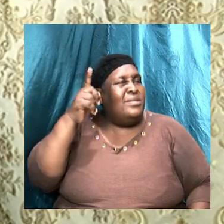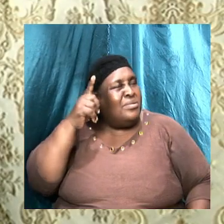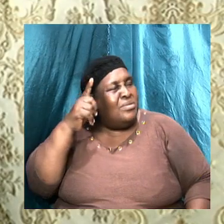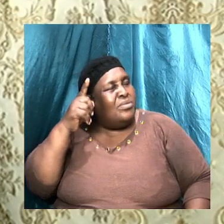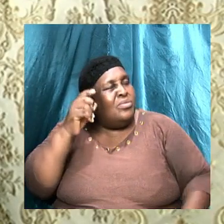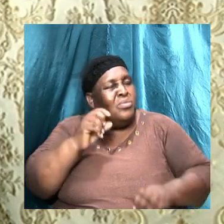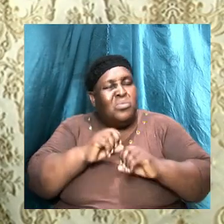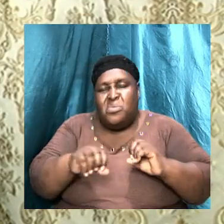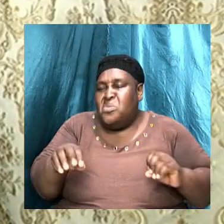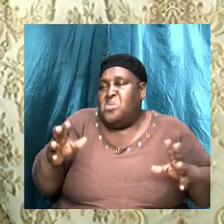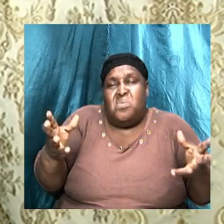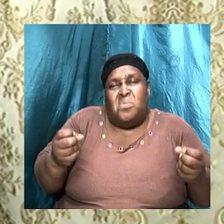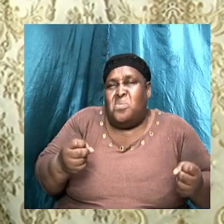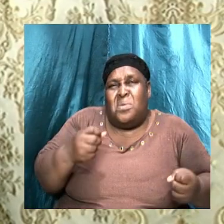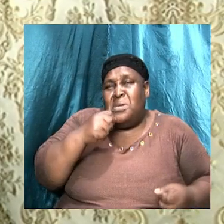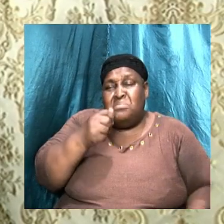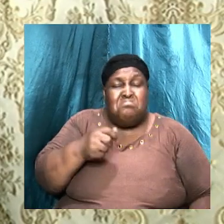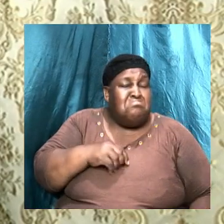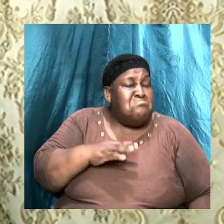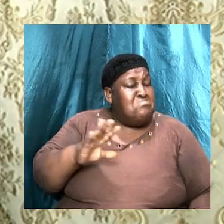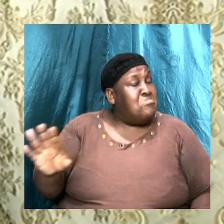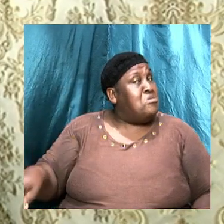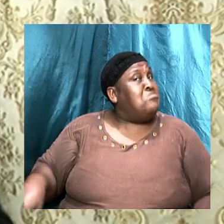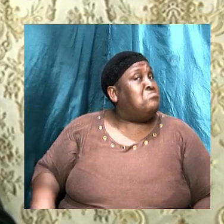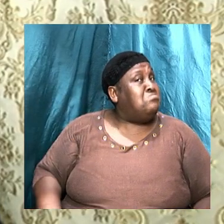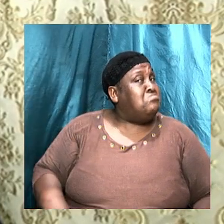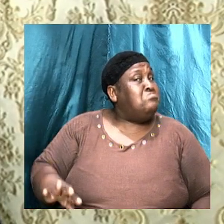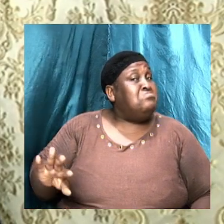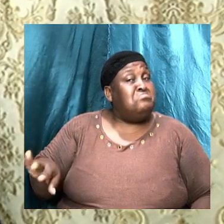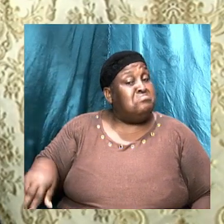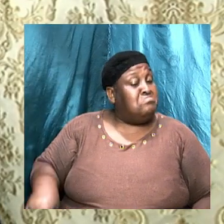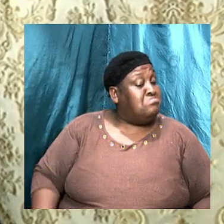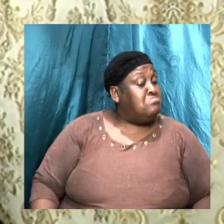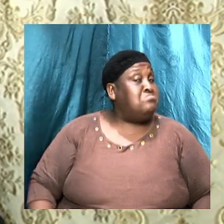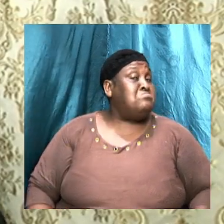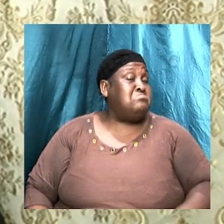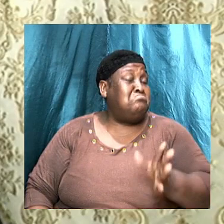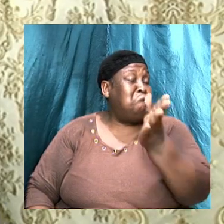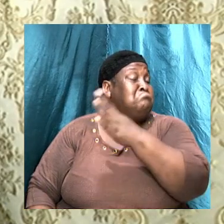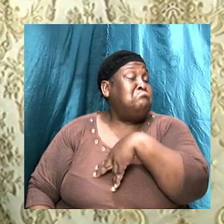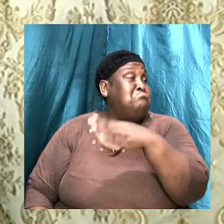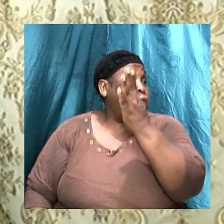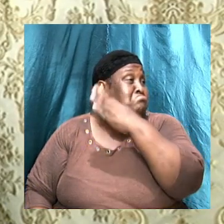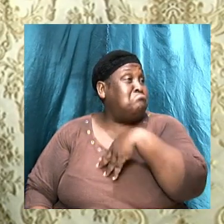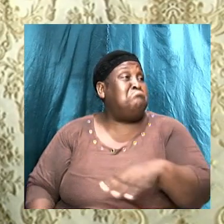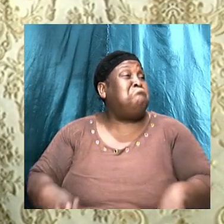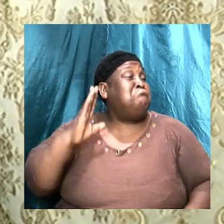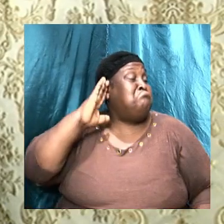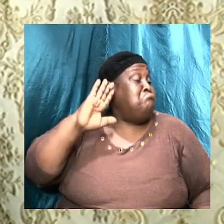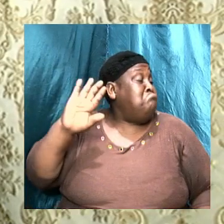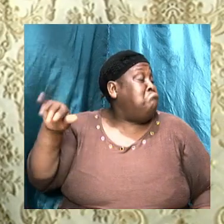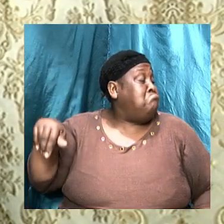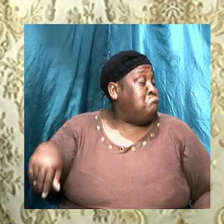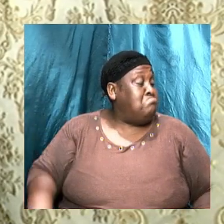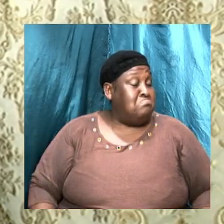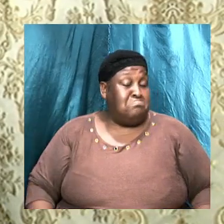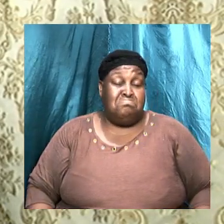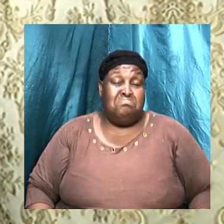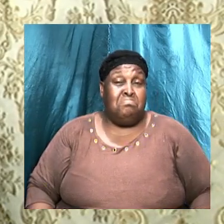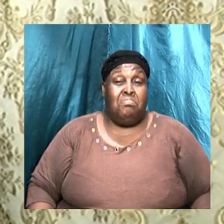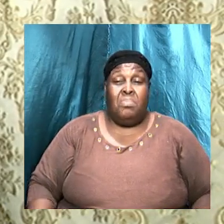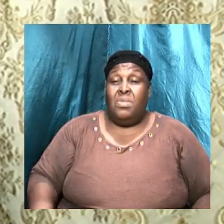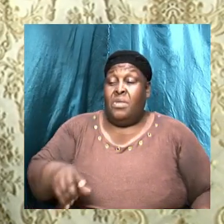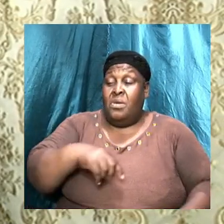saying. Amen. I don't want you to scoff. I know that I am talking to somebody tonight. And I don't want you to scoff at what I am saying. When I am